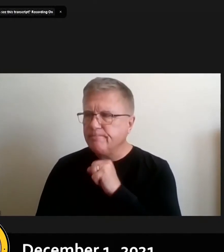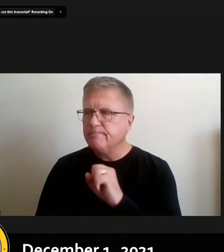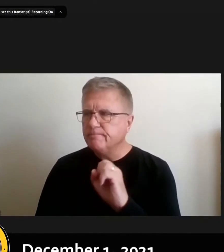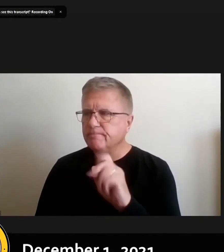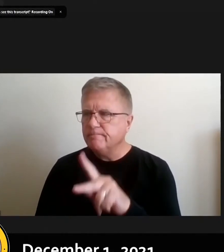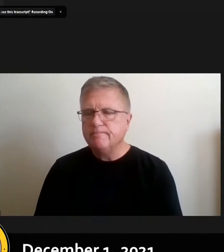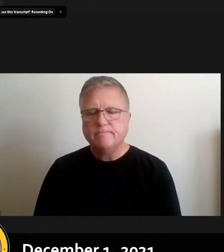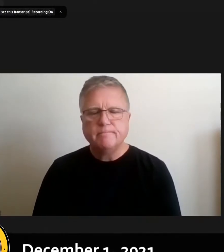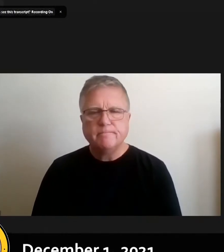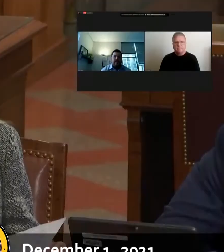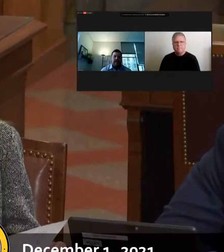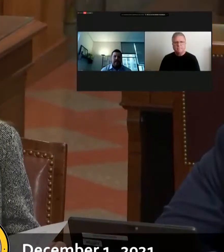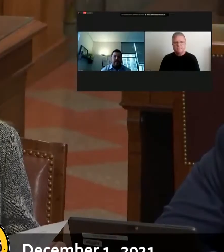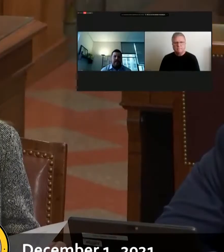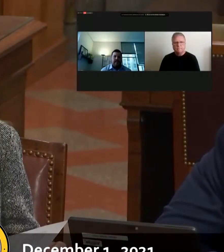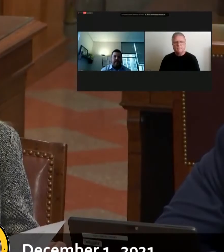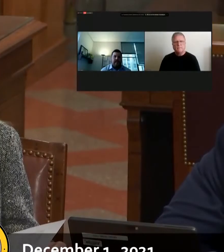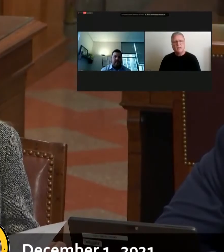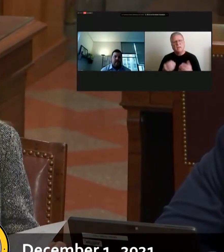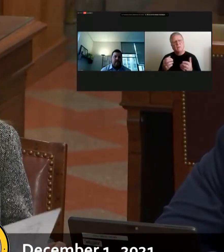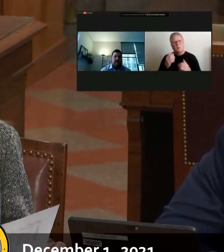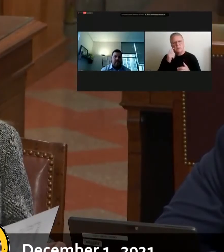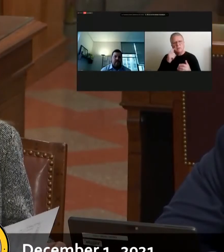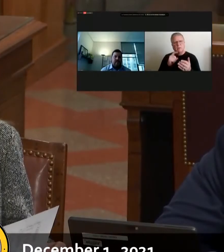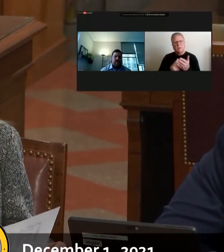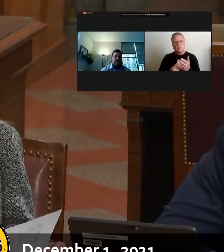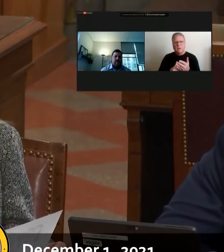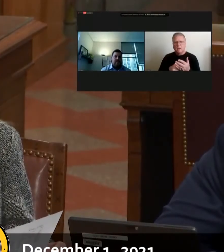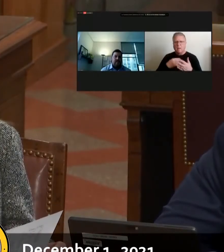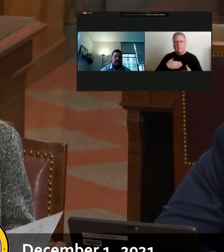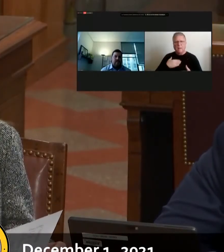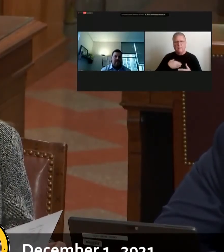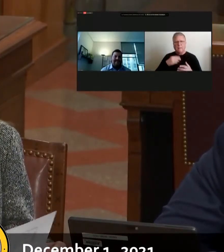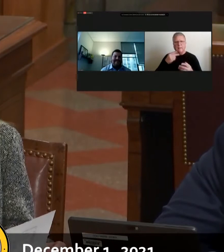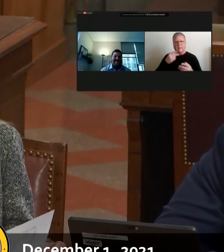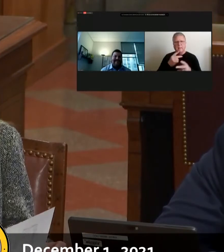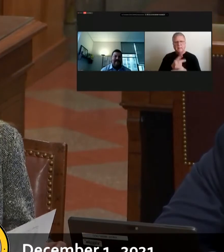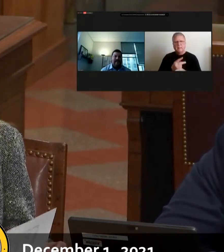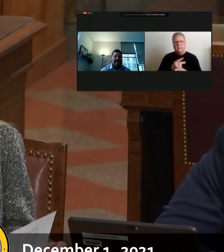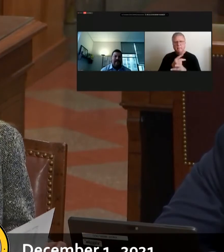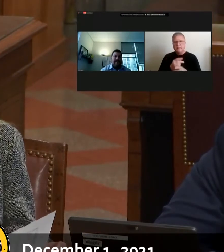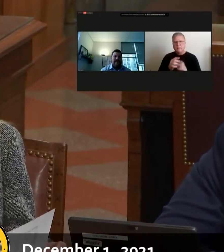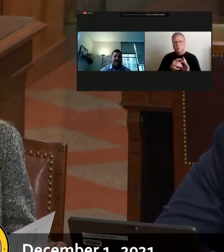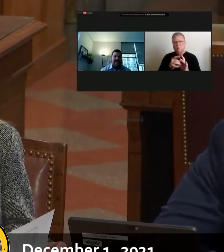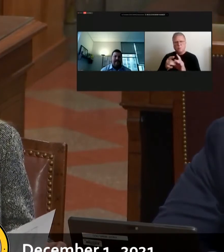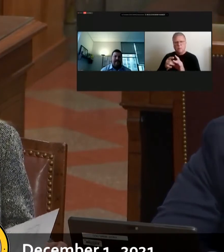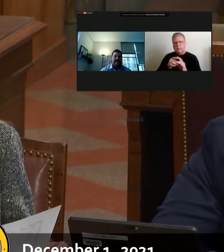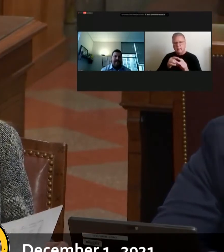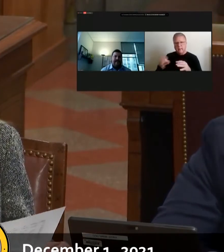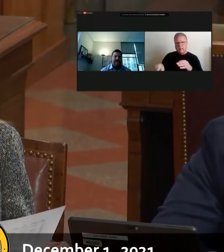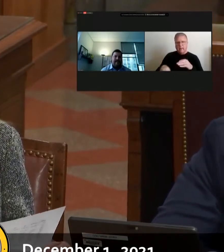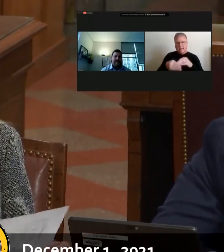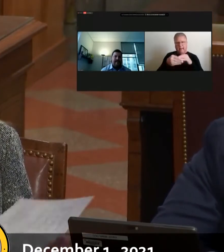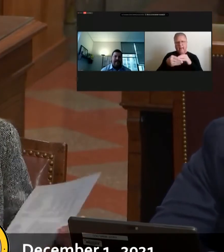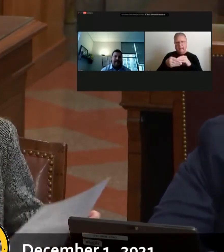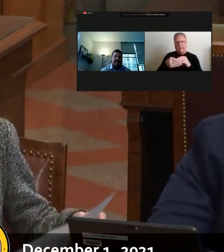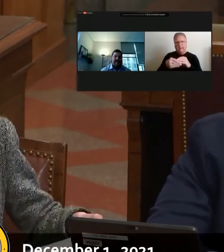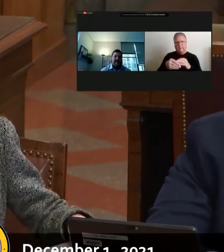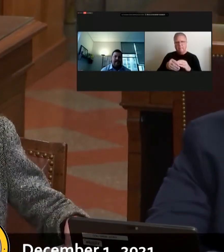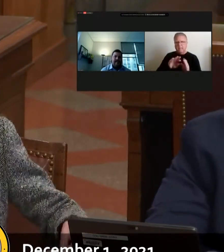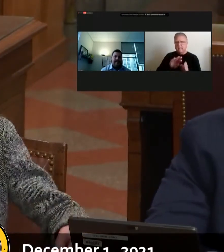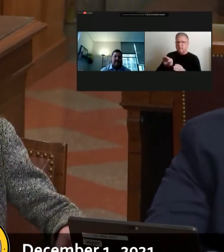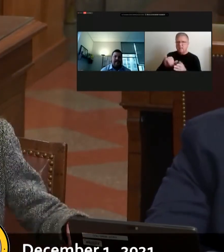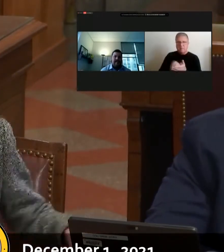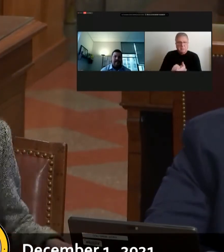and i was just i just wanted to know what i'm glad to see a land care maintenance coordinator added so but aside from aside from that i don't have any